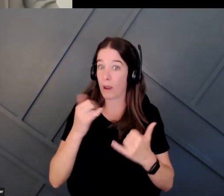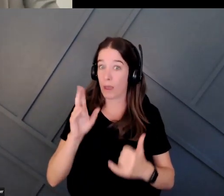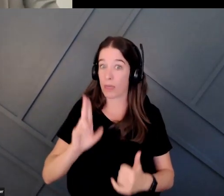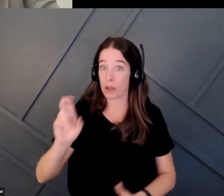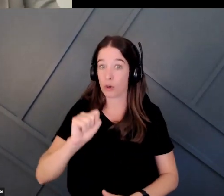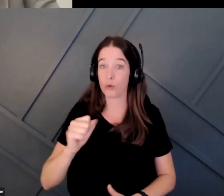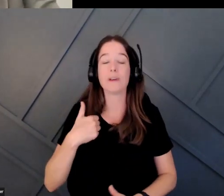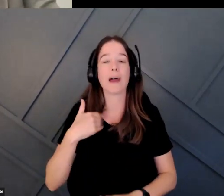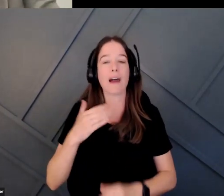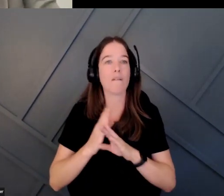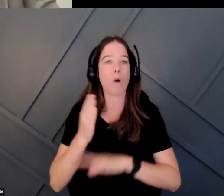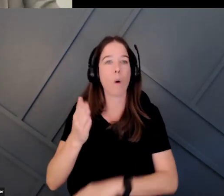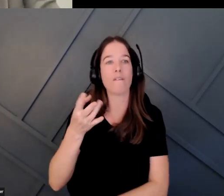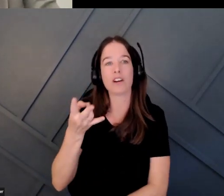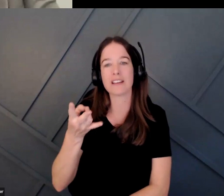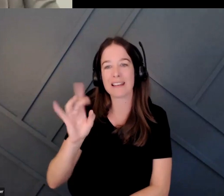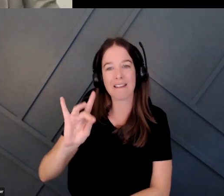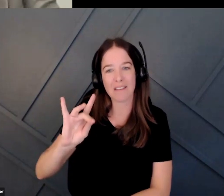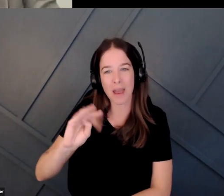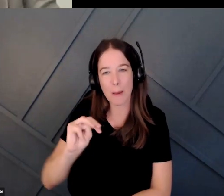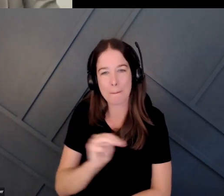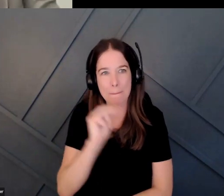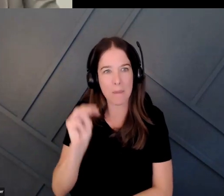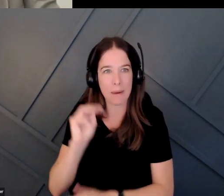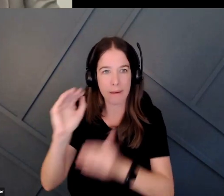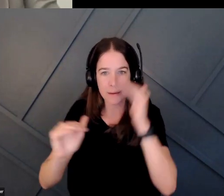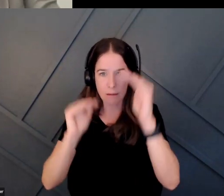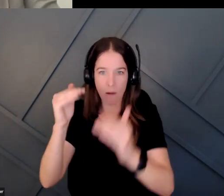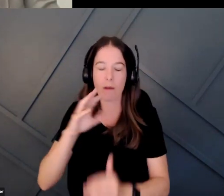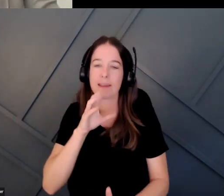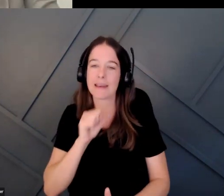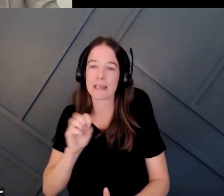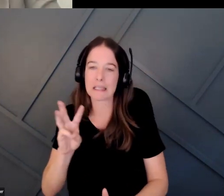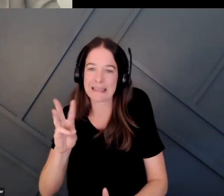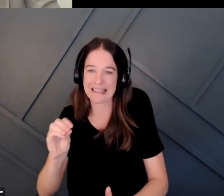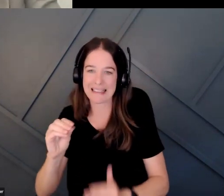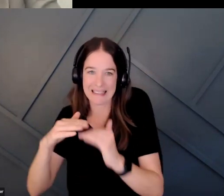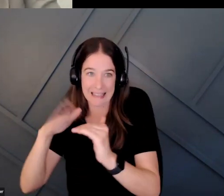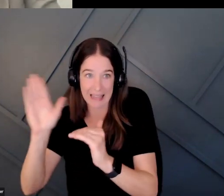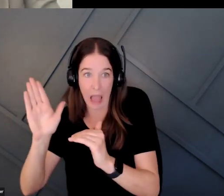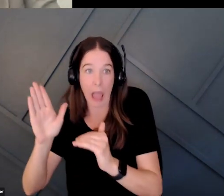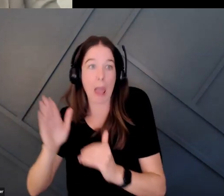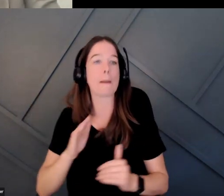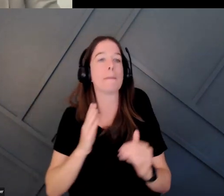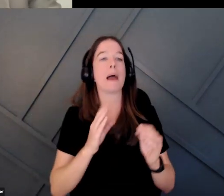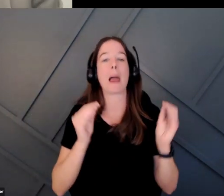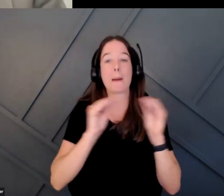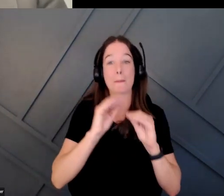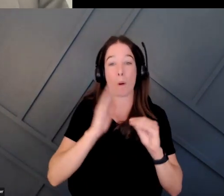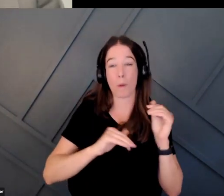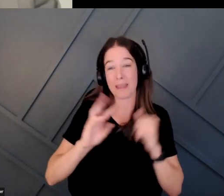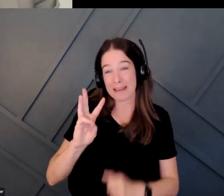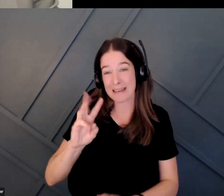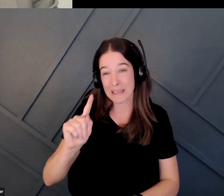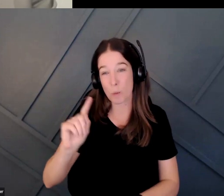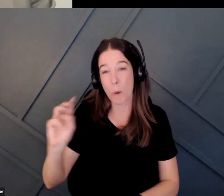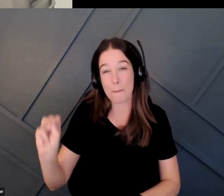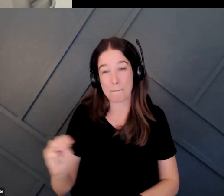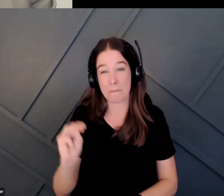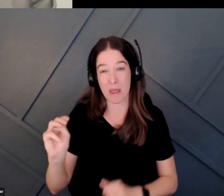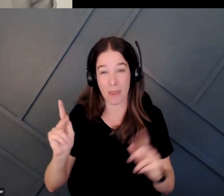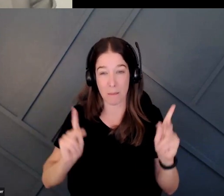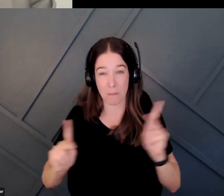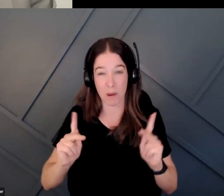of 60 and more than 61 million people with a disability. Heat waves triple the risk of death for people